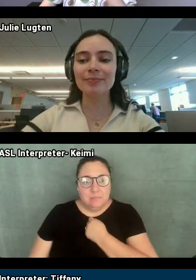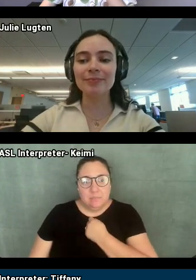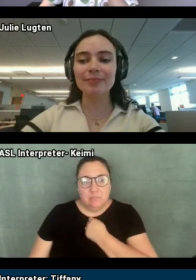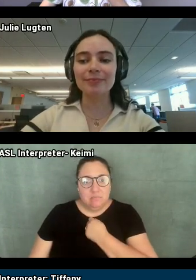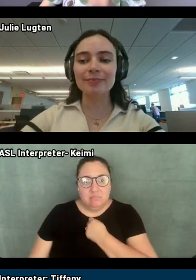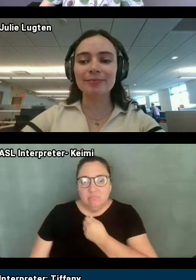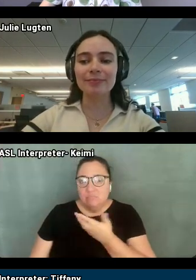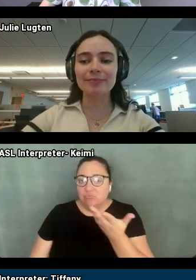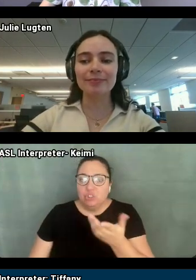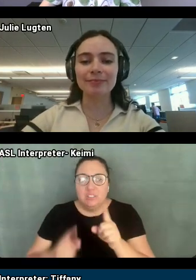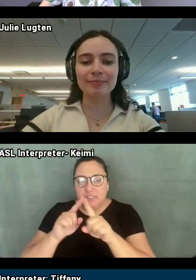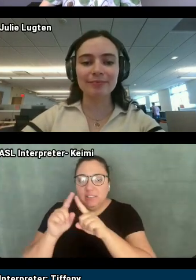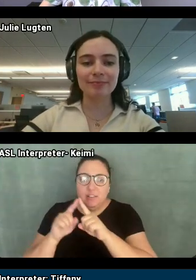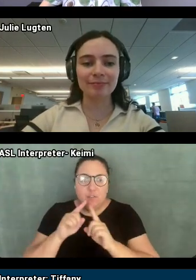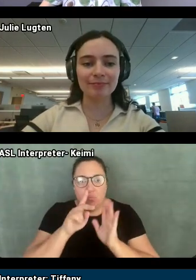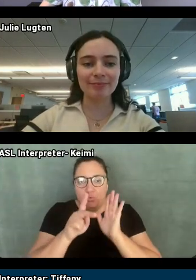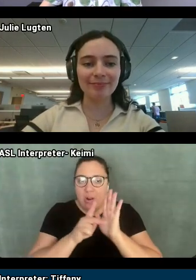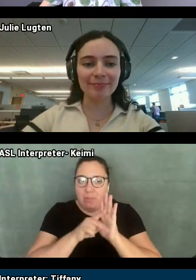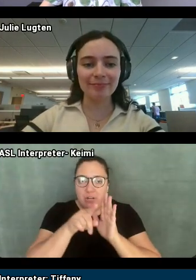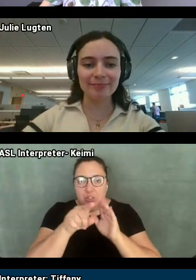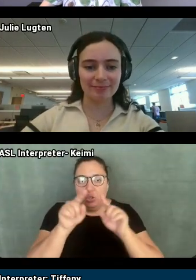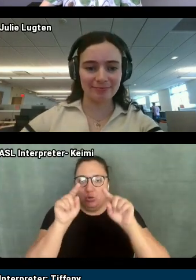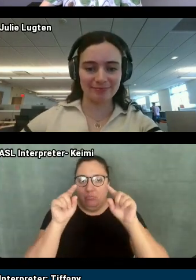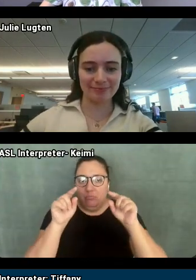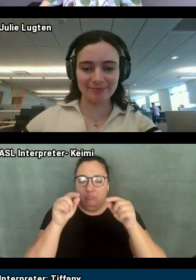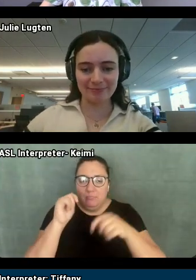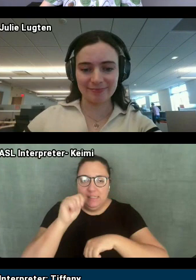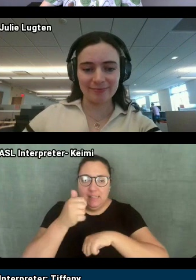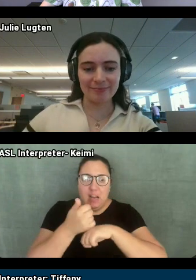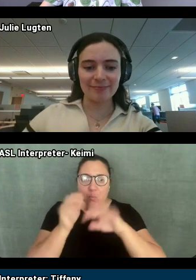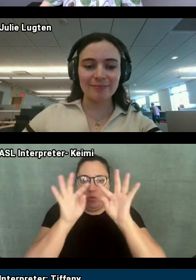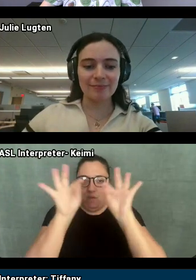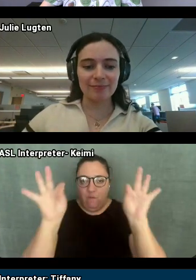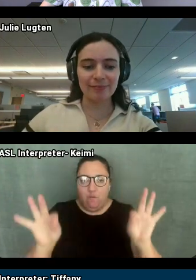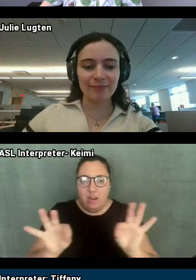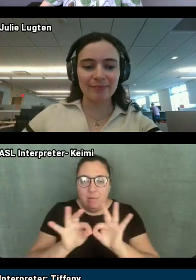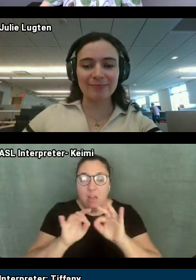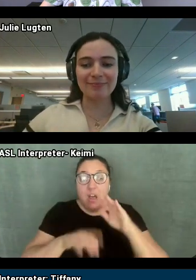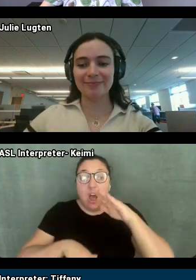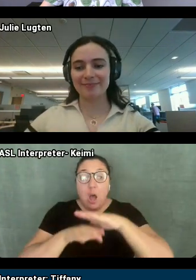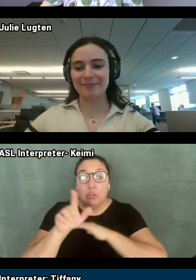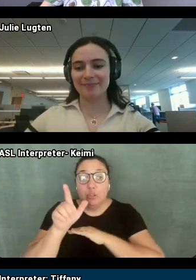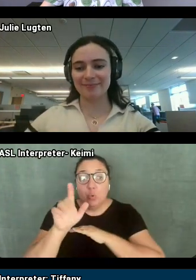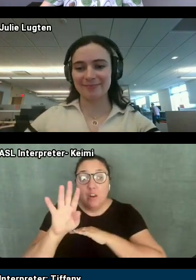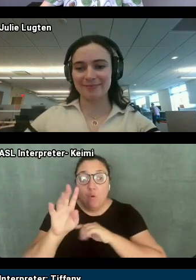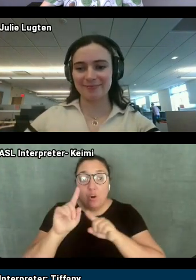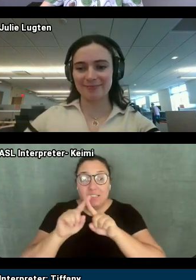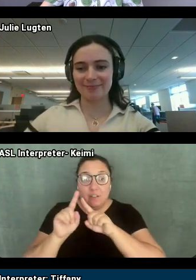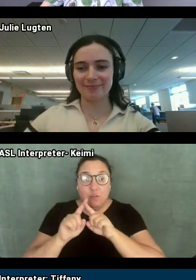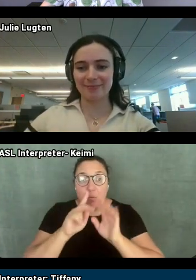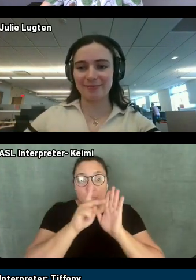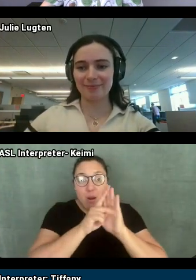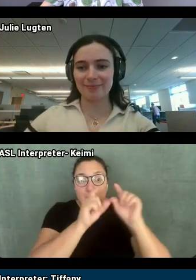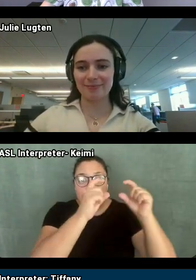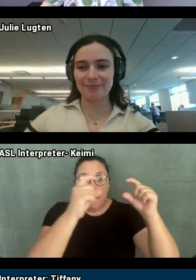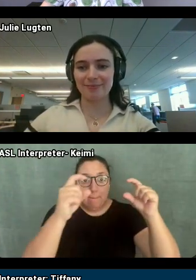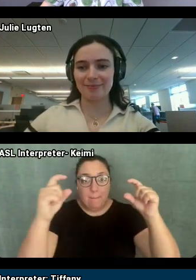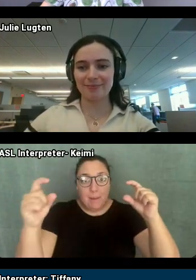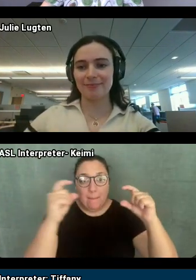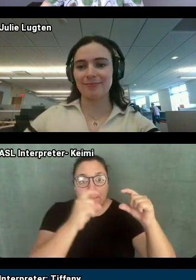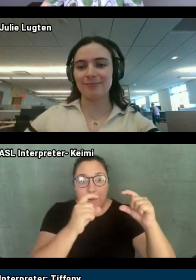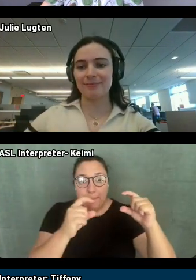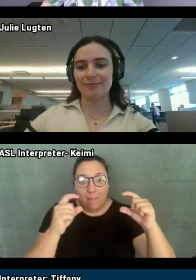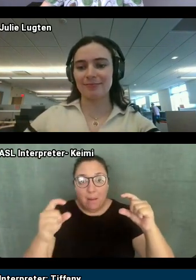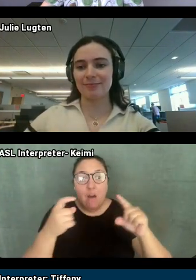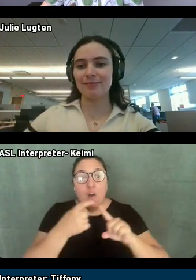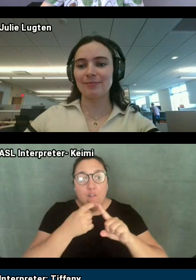of properties that you put into a frame here. So you can put up to 24 properties in from this object, from the